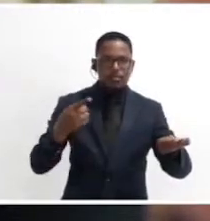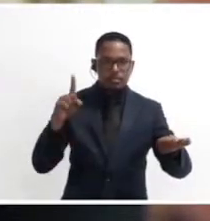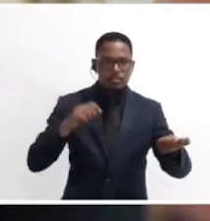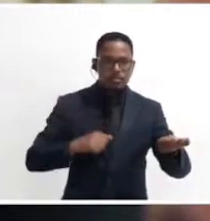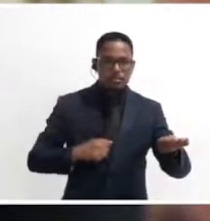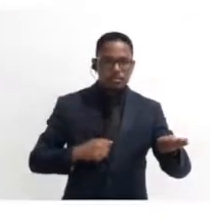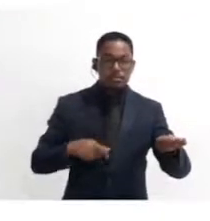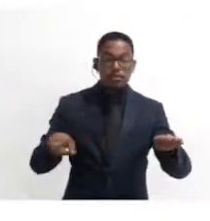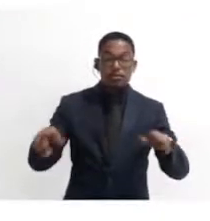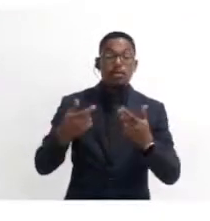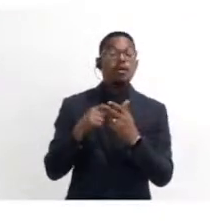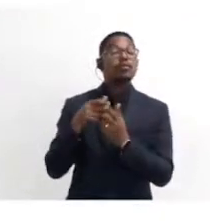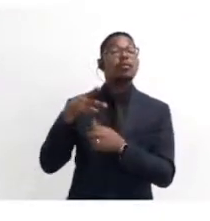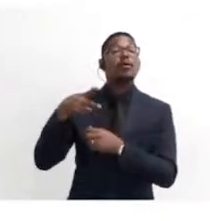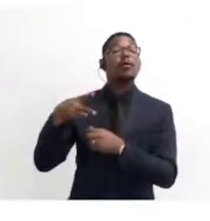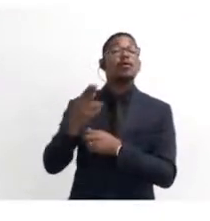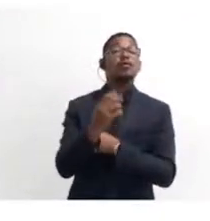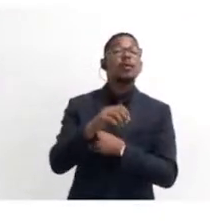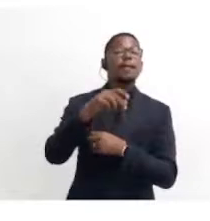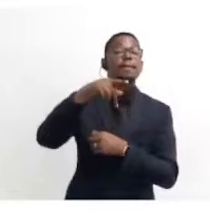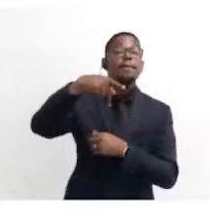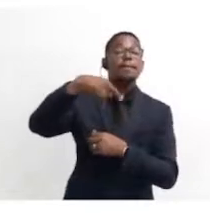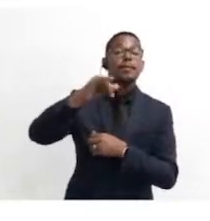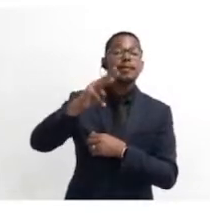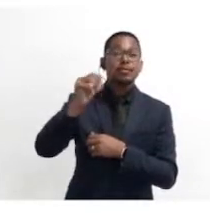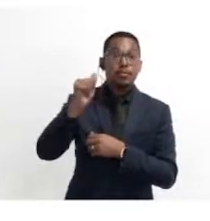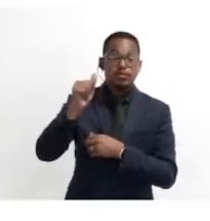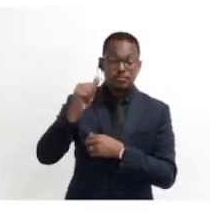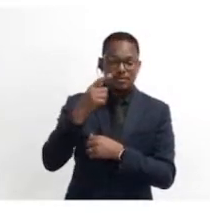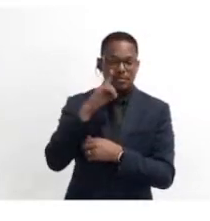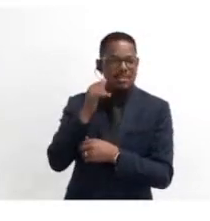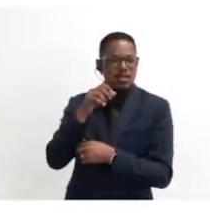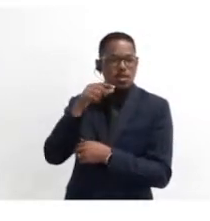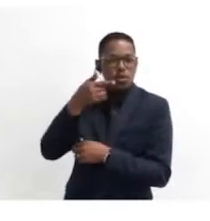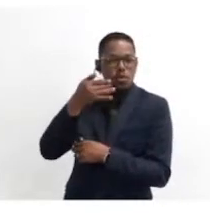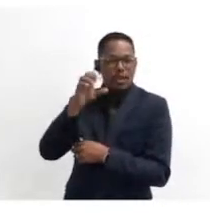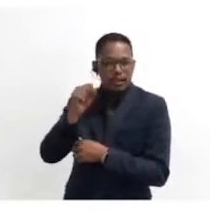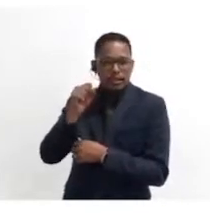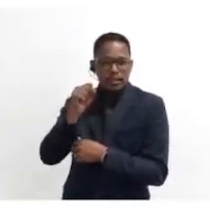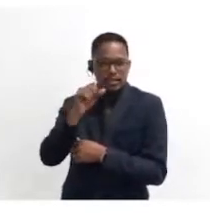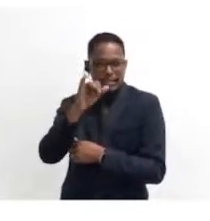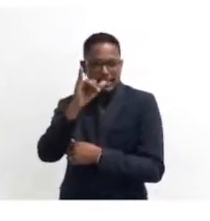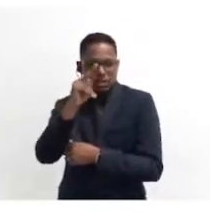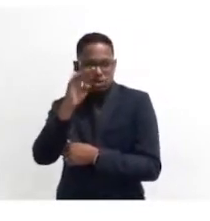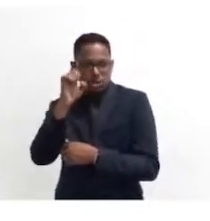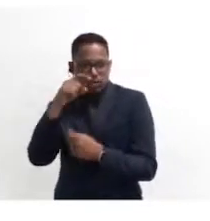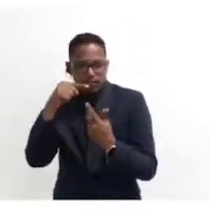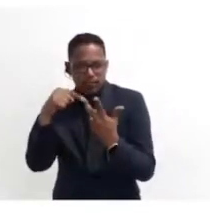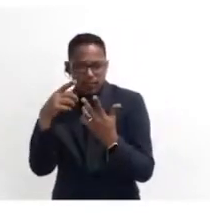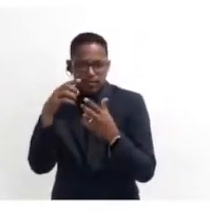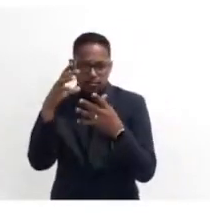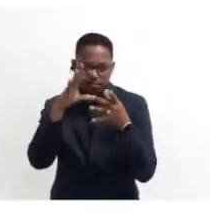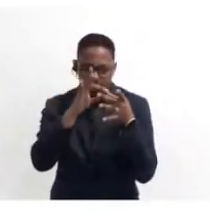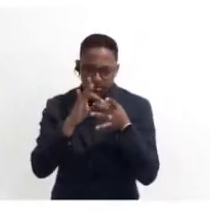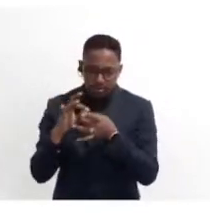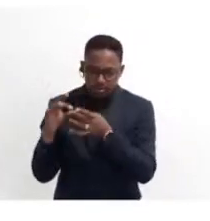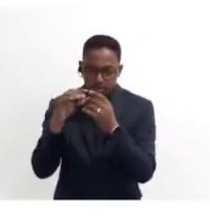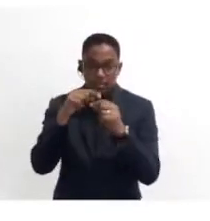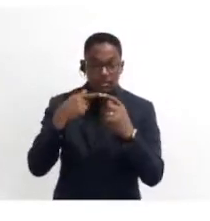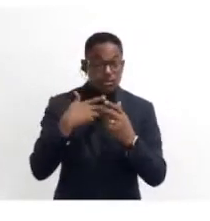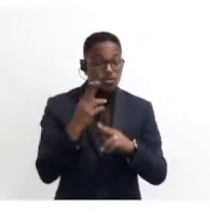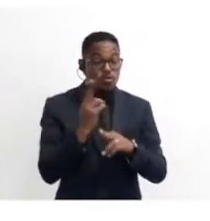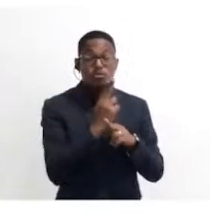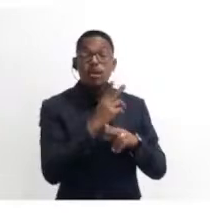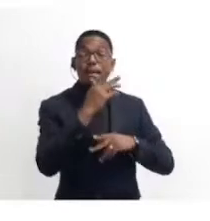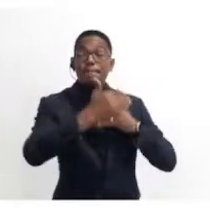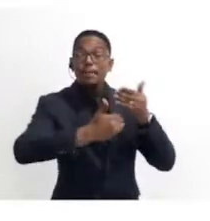highly ionized gas. And it is good for etching. It's a typical etching process used in semiconductor fab, but